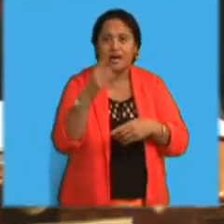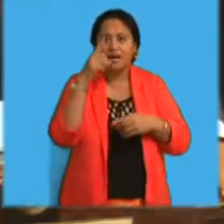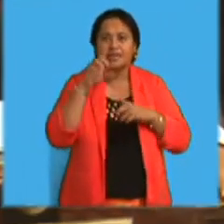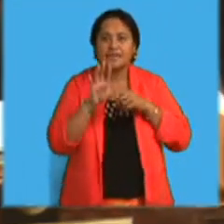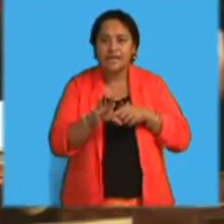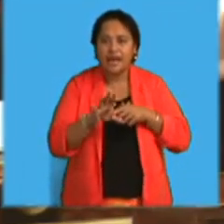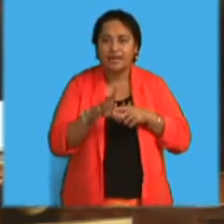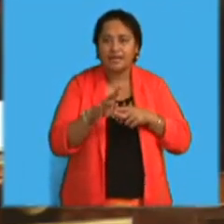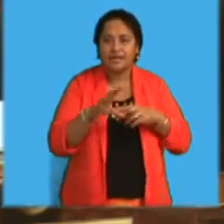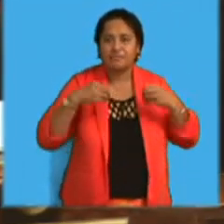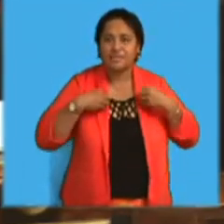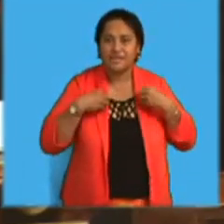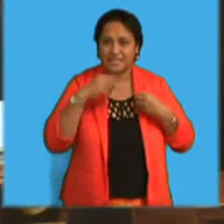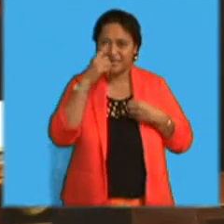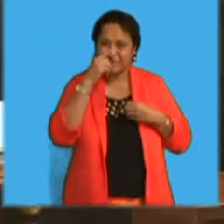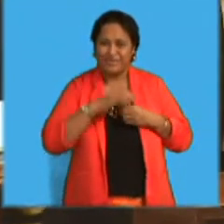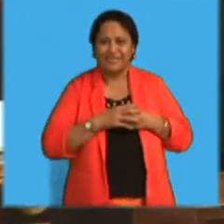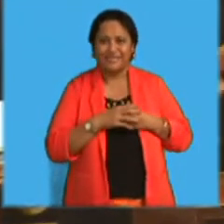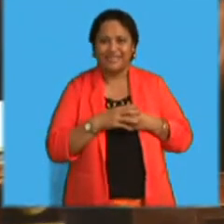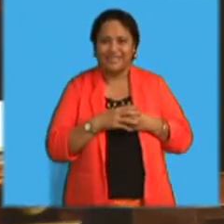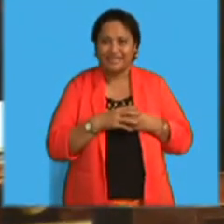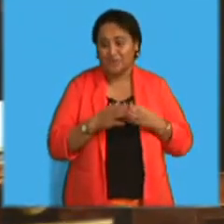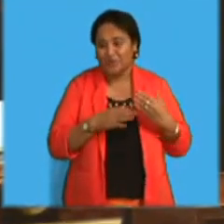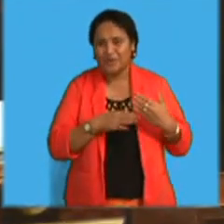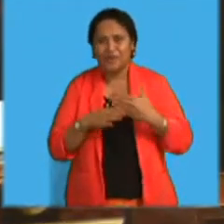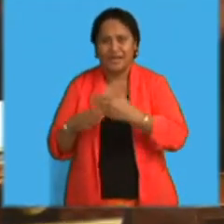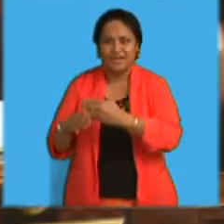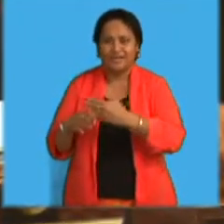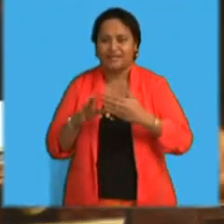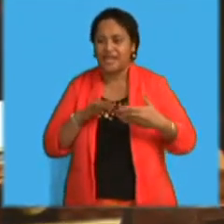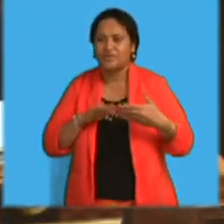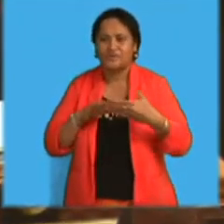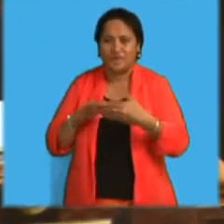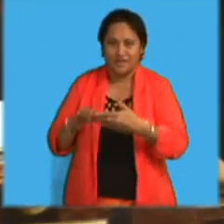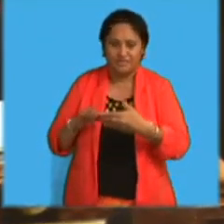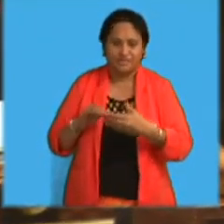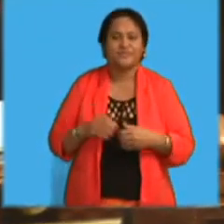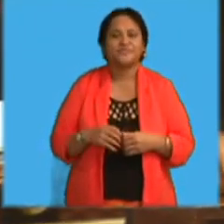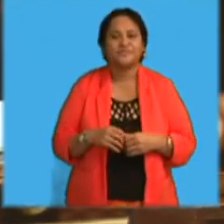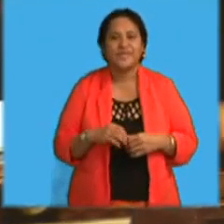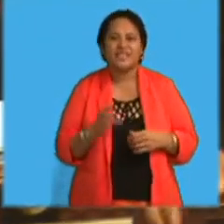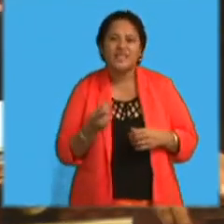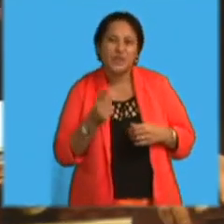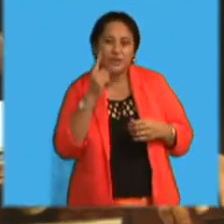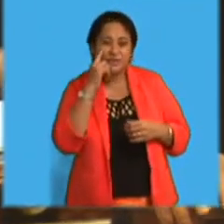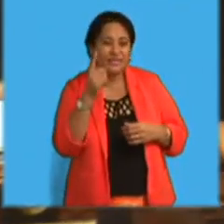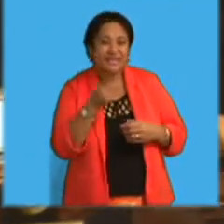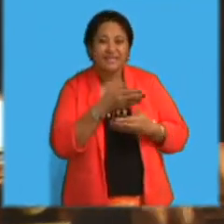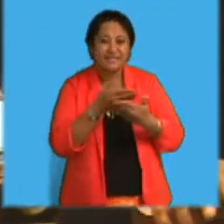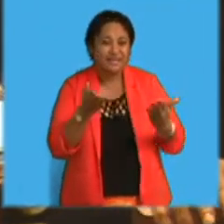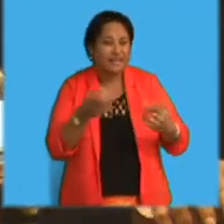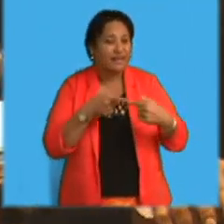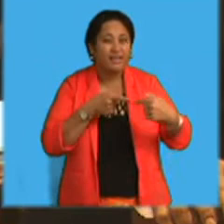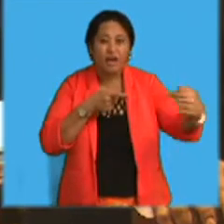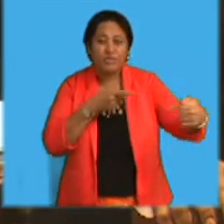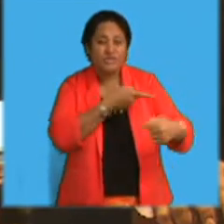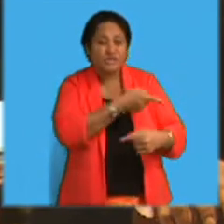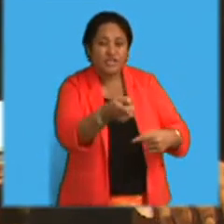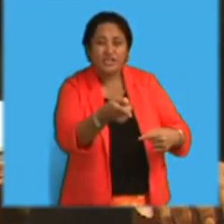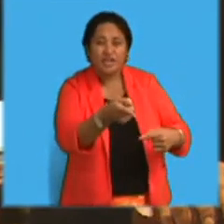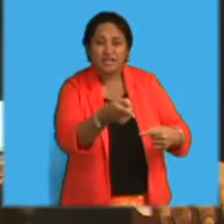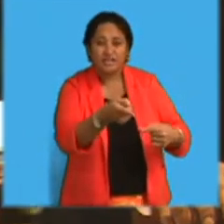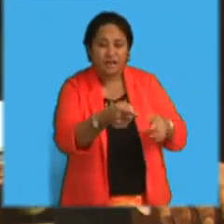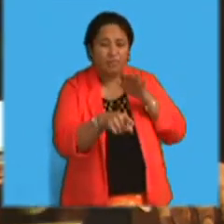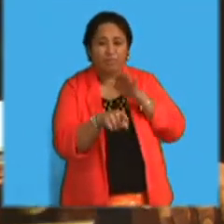Speaker, the opposition fails to see the big picture when it criticizes government's programs. There are a number of programs that are designed to provide